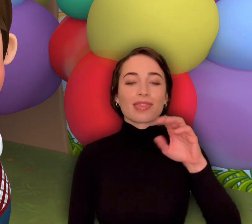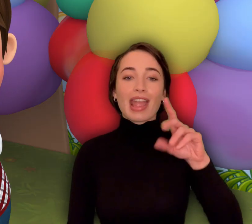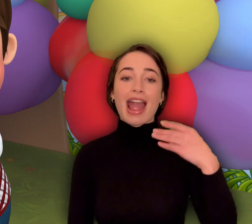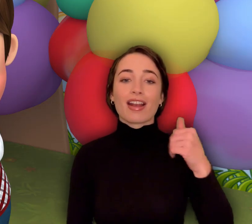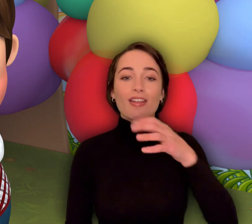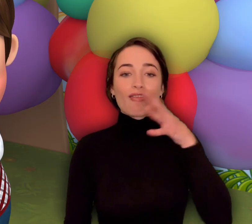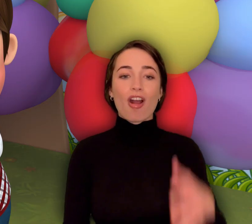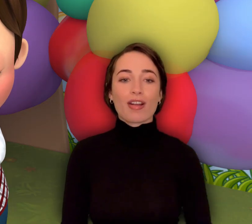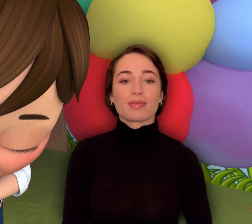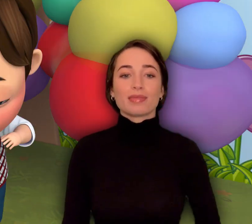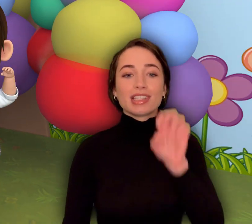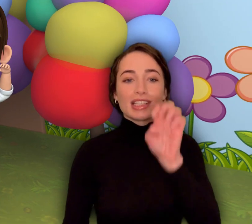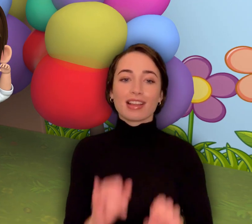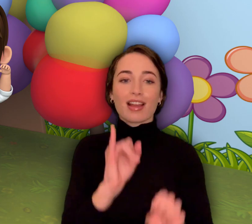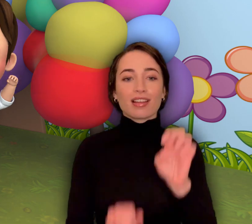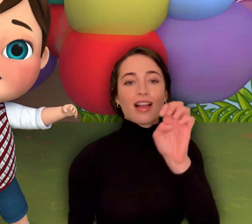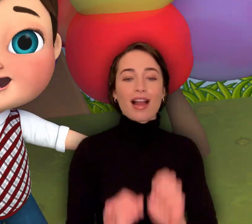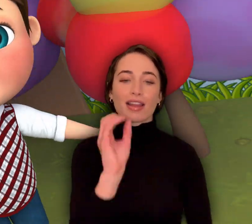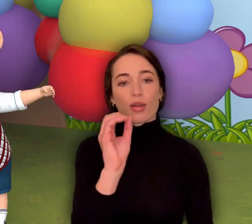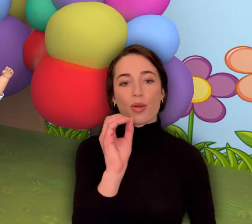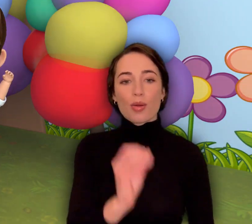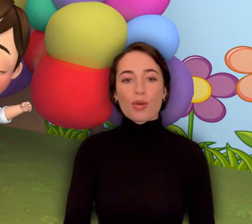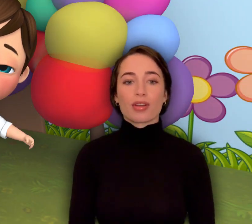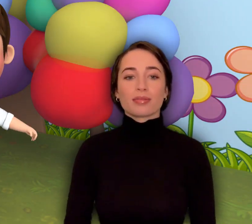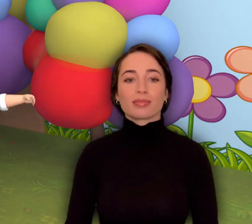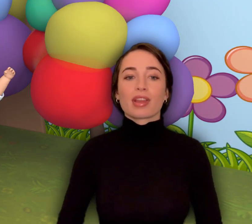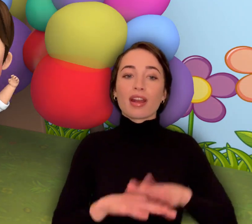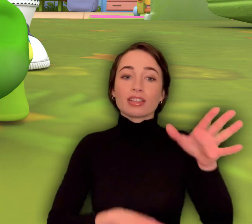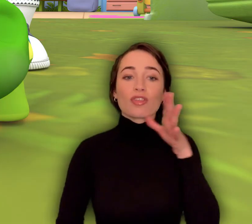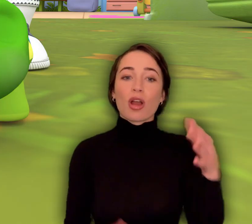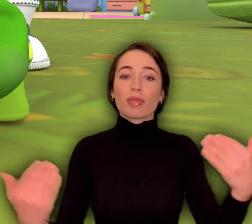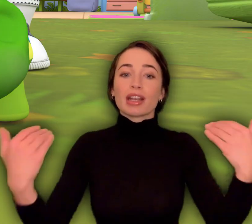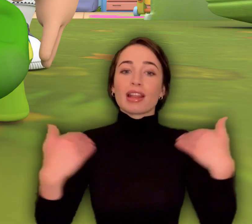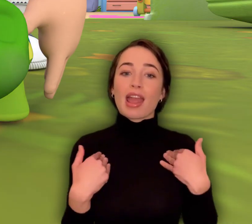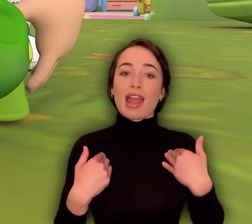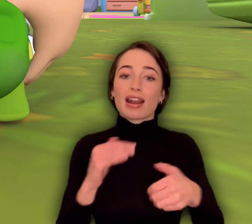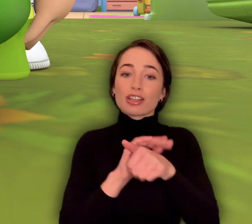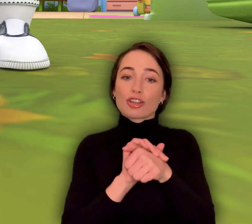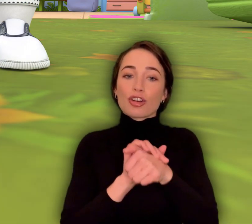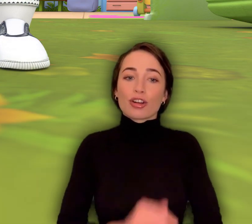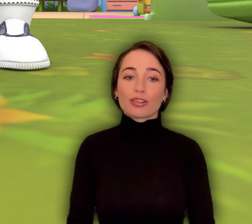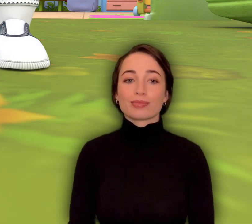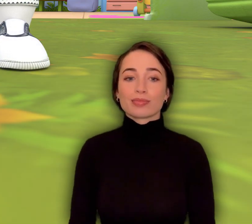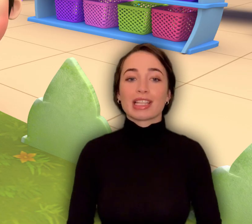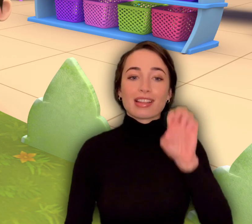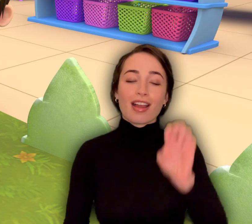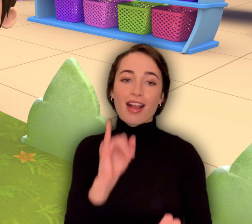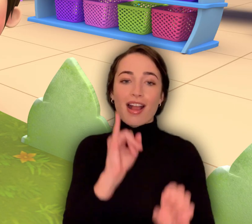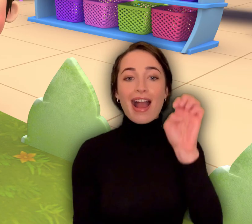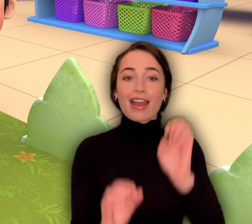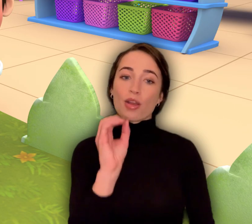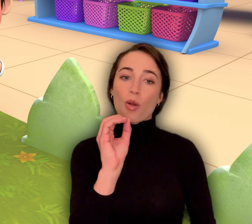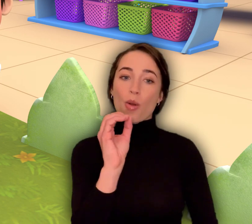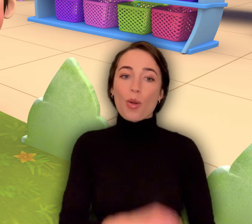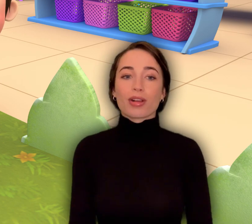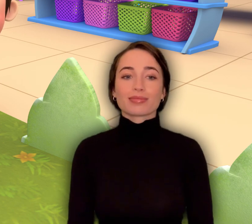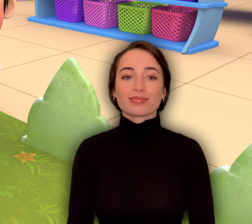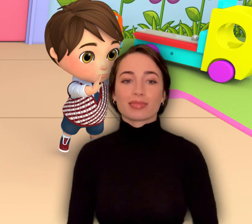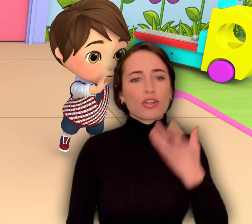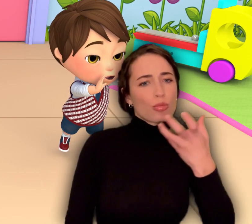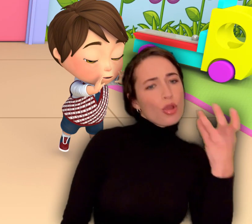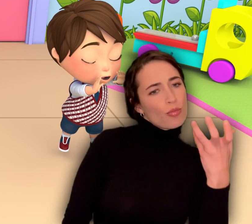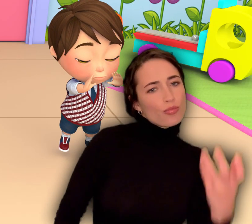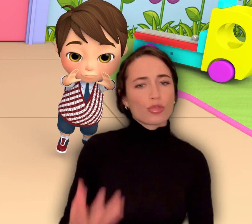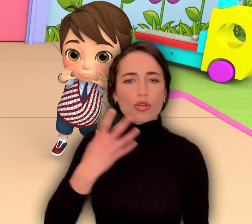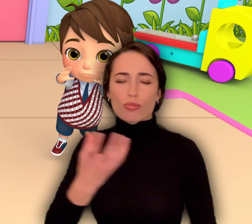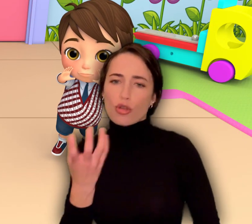Old Macdonald had a farm, E-I-E-I-O. And on his farm he had a turtle, E-I-E-I-O.